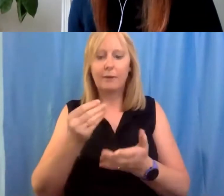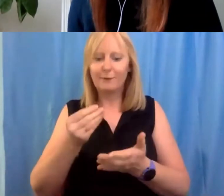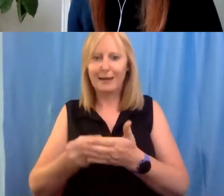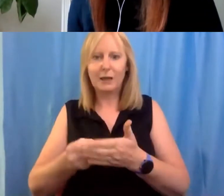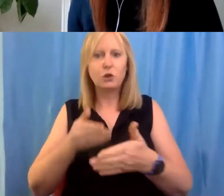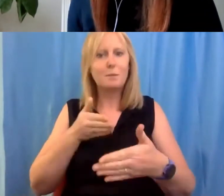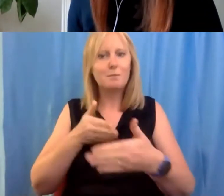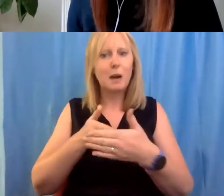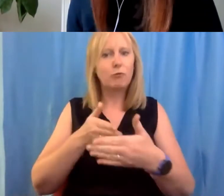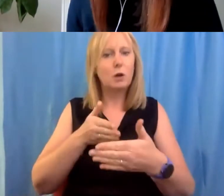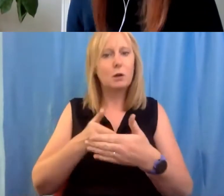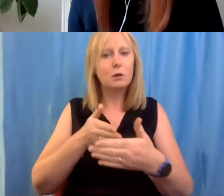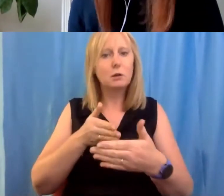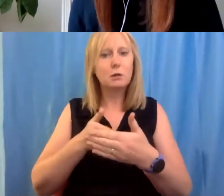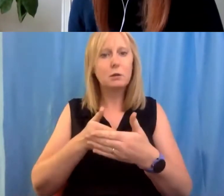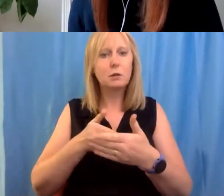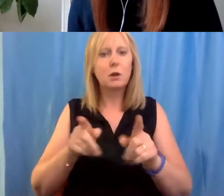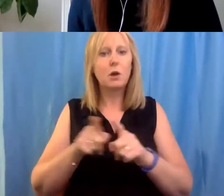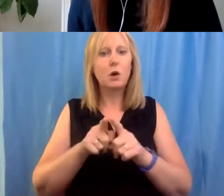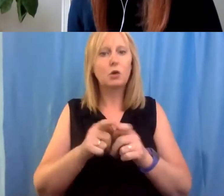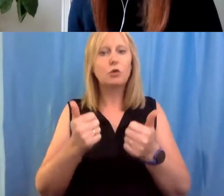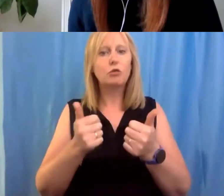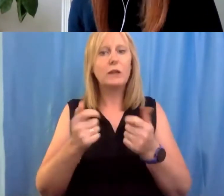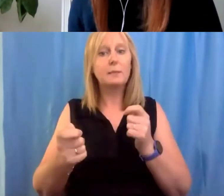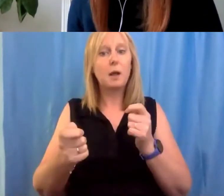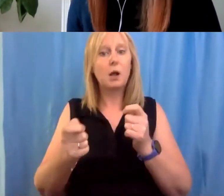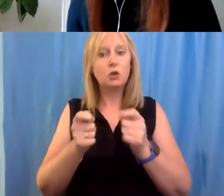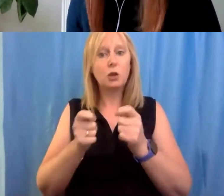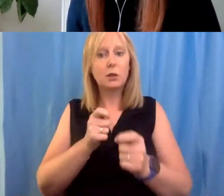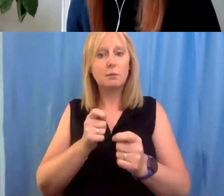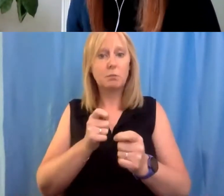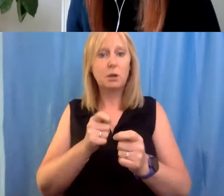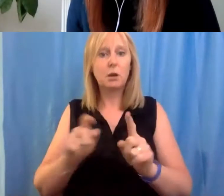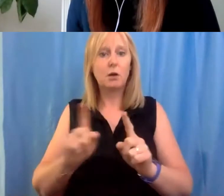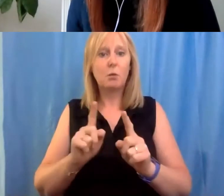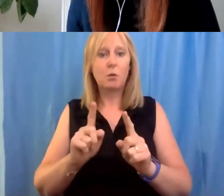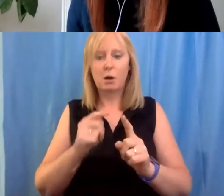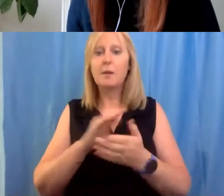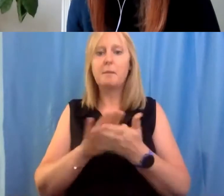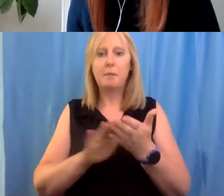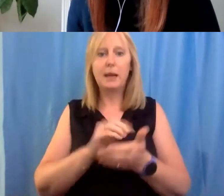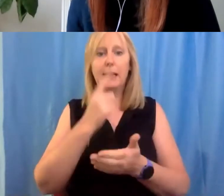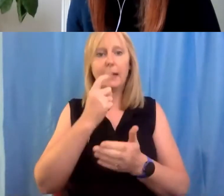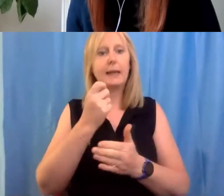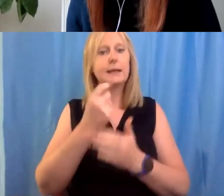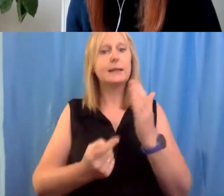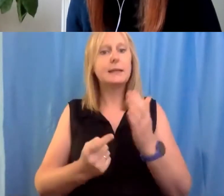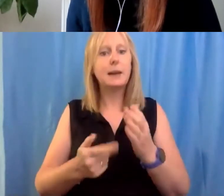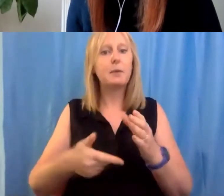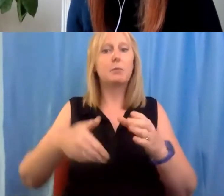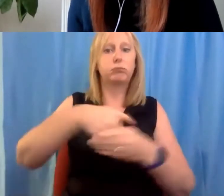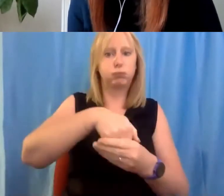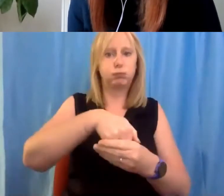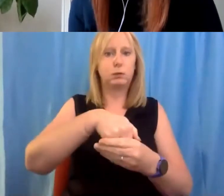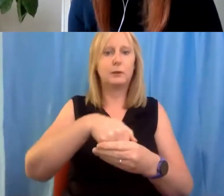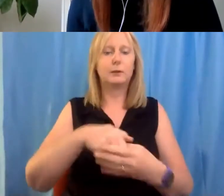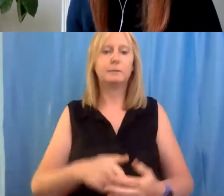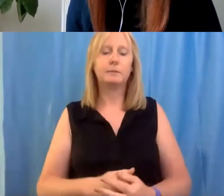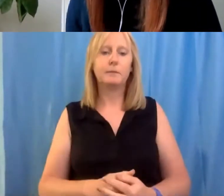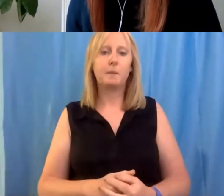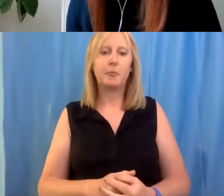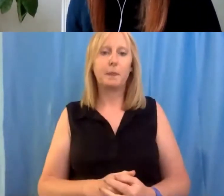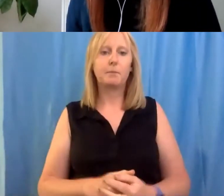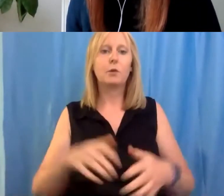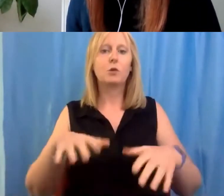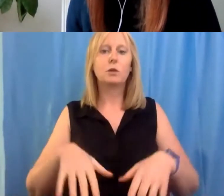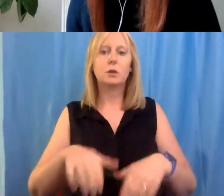barriers, and what reasonable adjustments could be made to allow disabled people to participate. So to kick off,